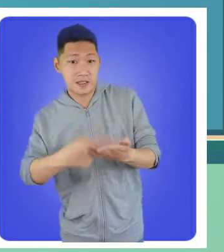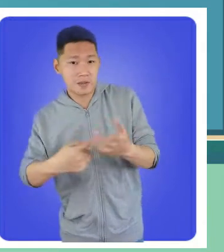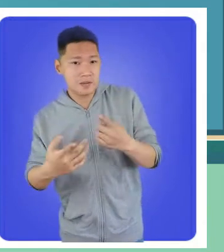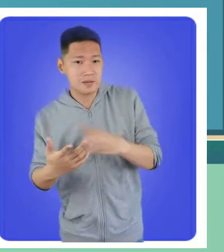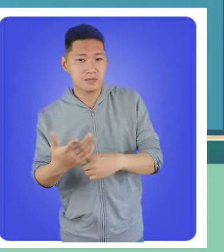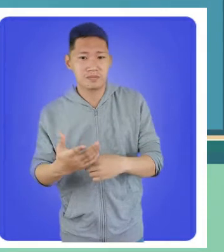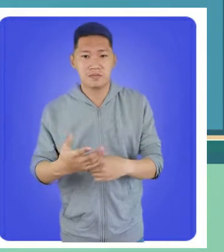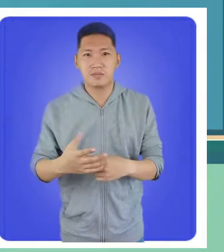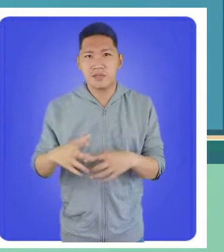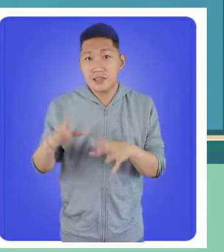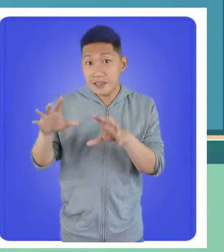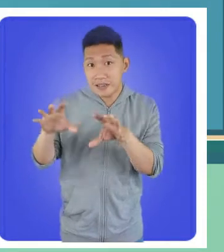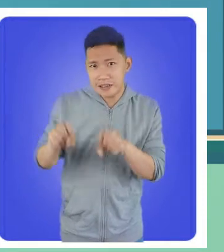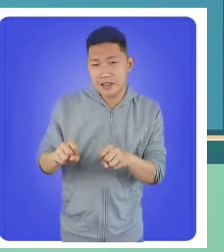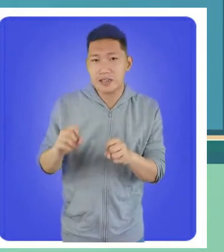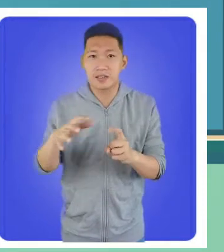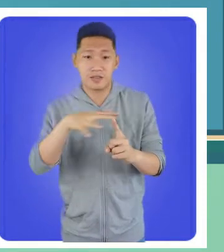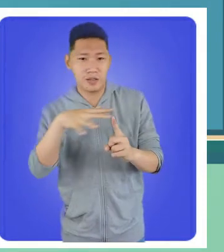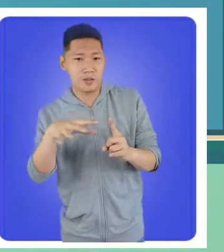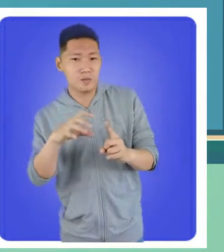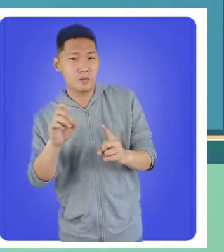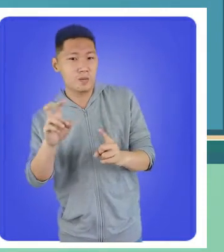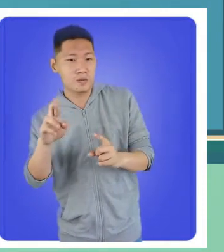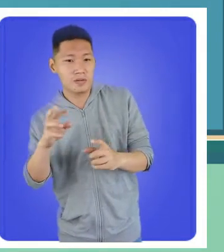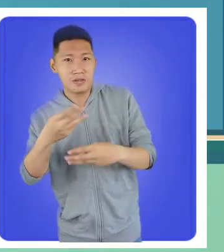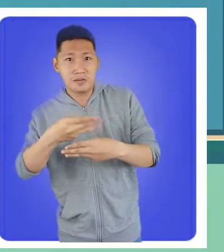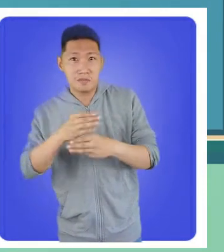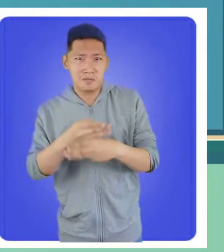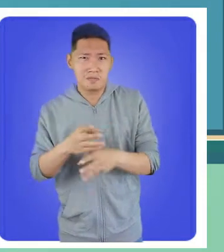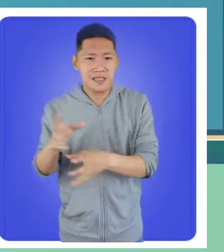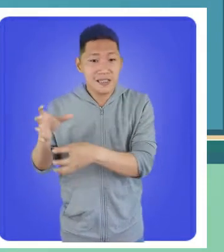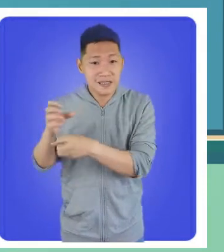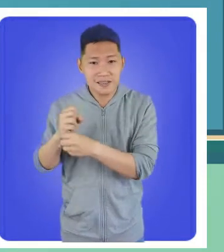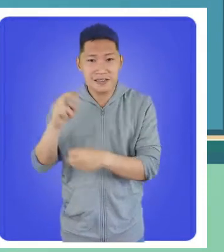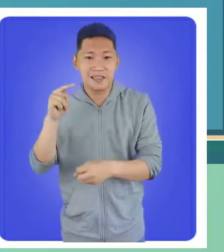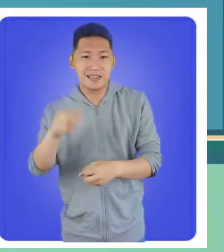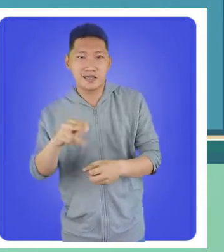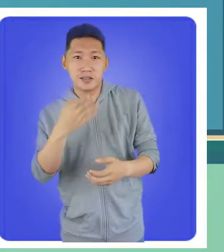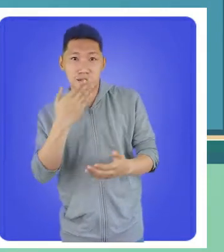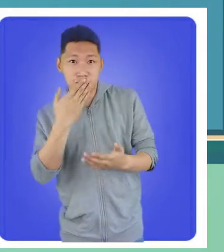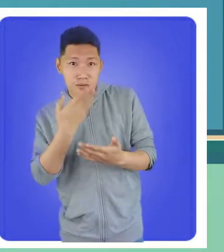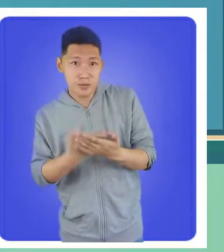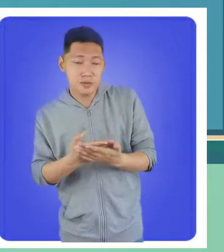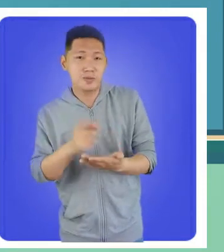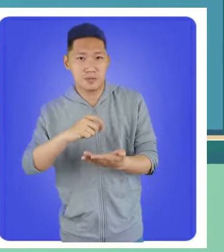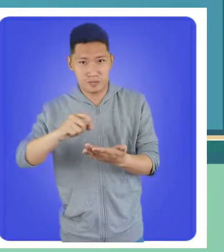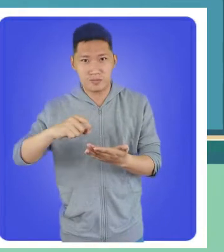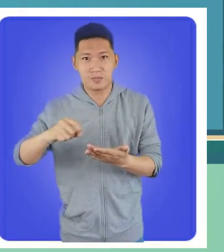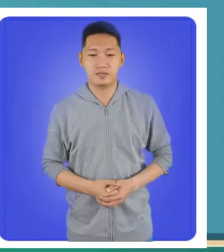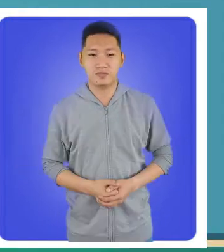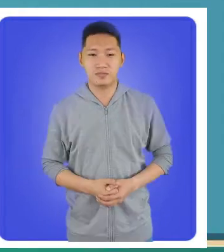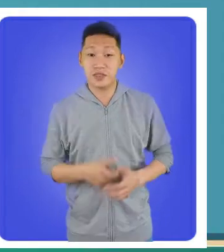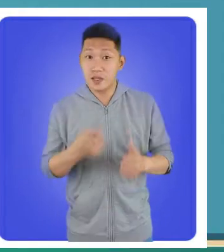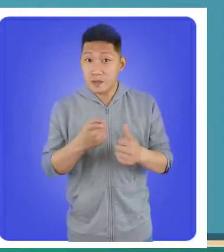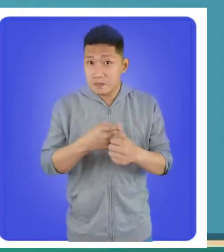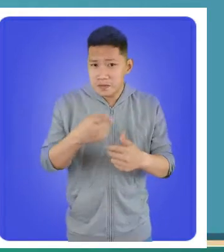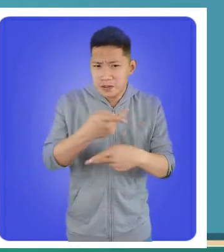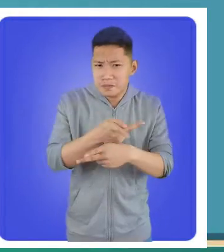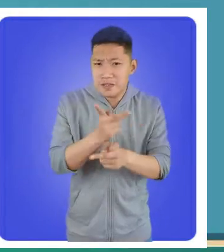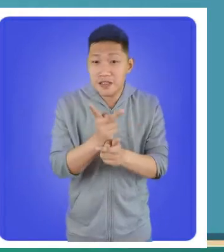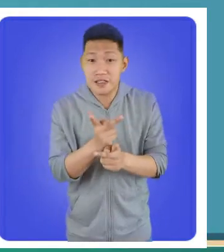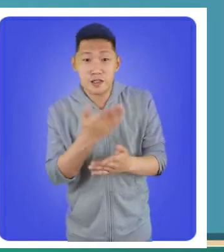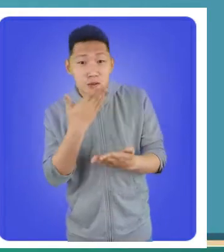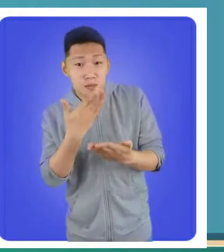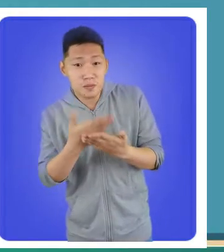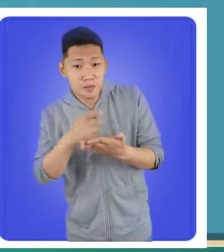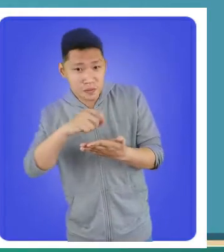argument, convince audience, or make claims, need to be well-written. The first property